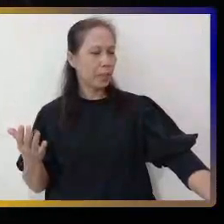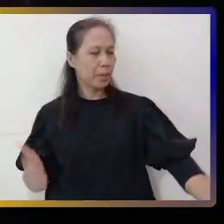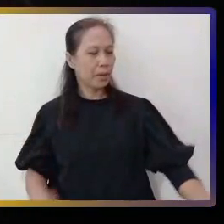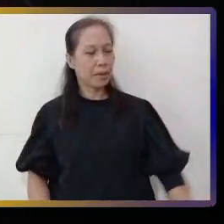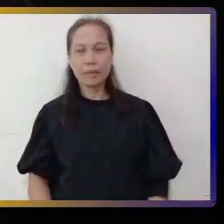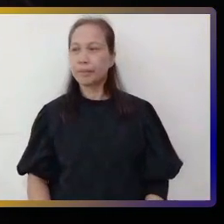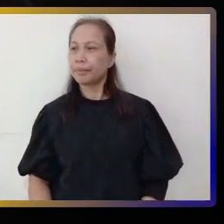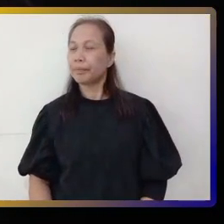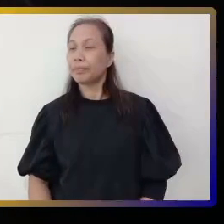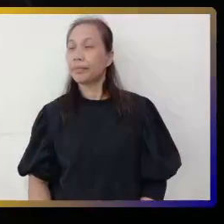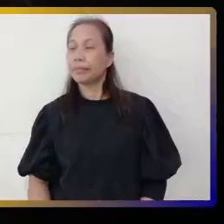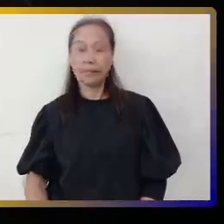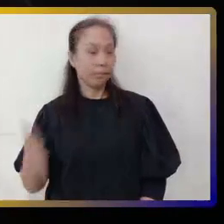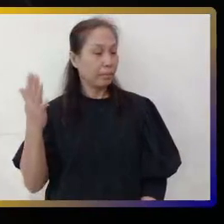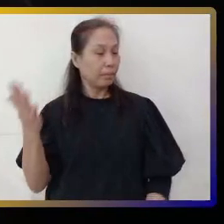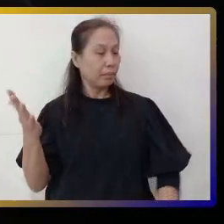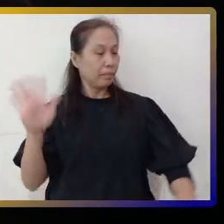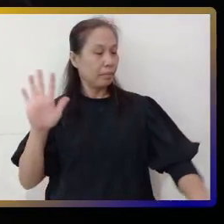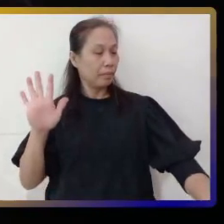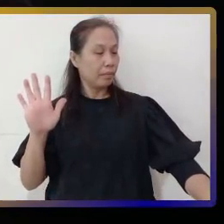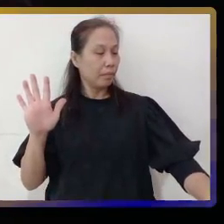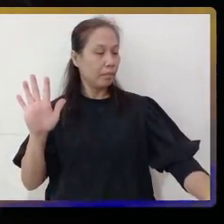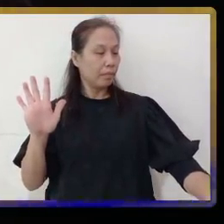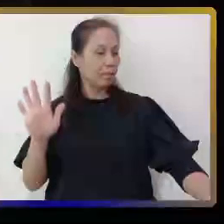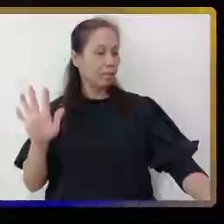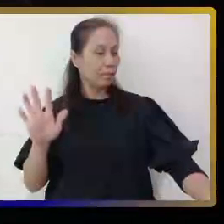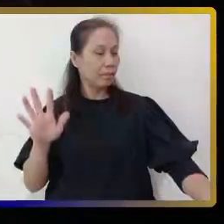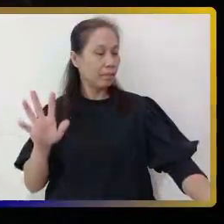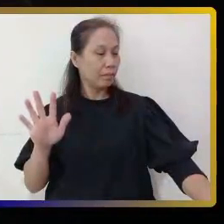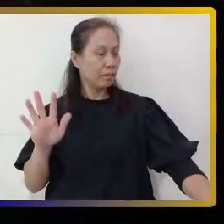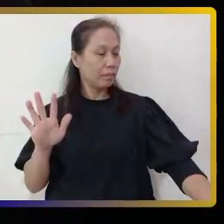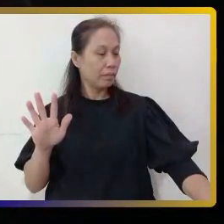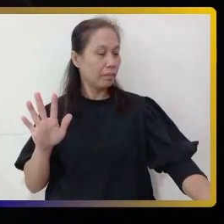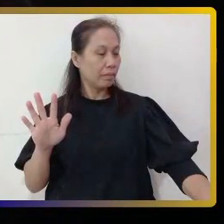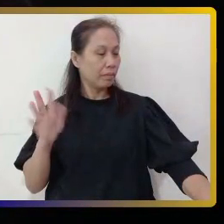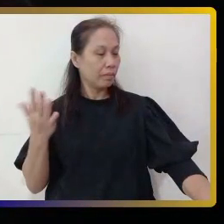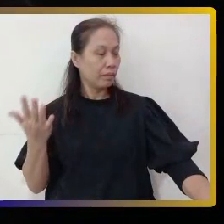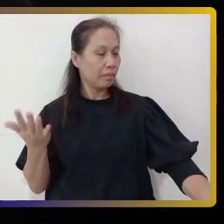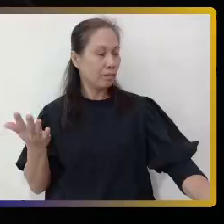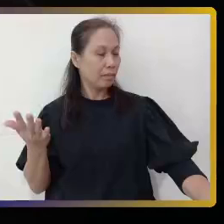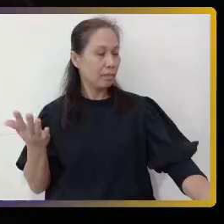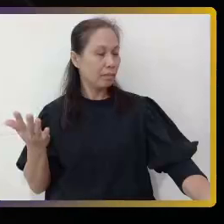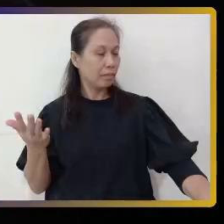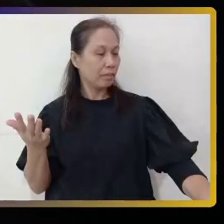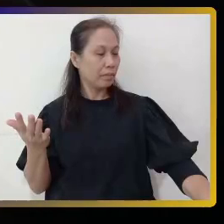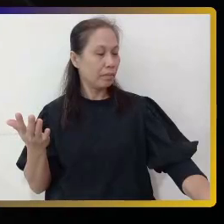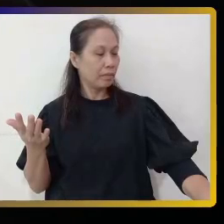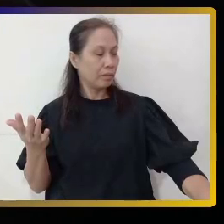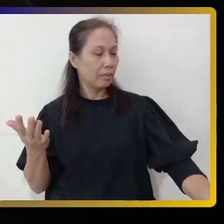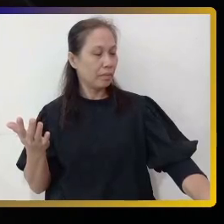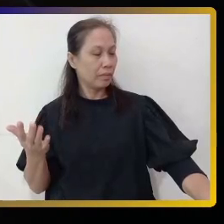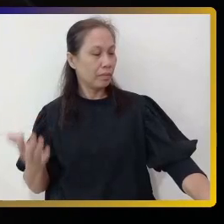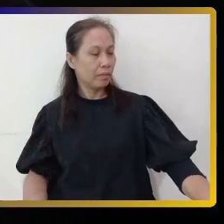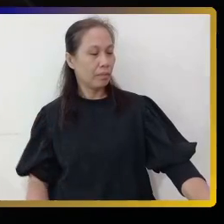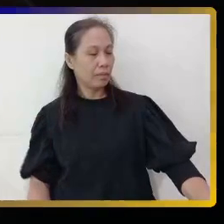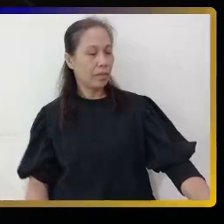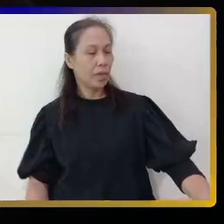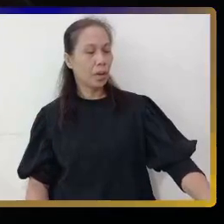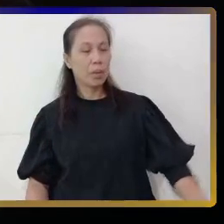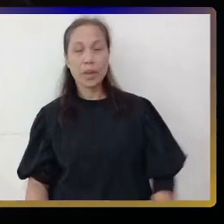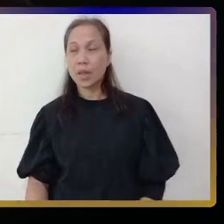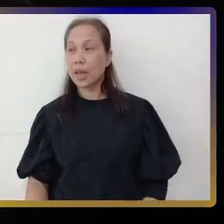forever and your ey shall see and you shall say the Lord will be magnified from the